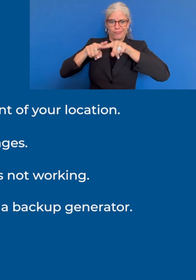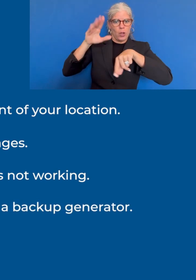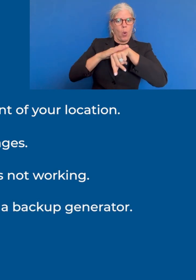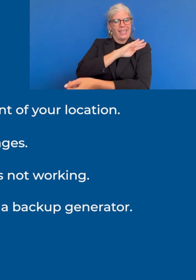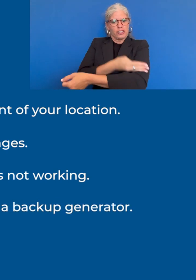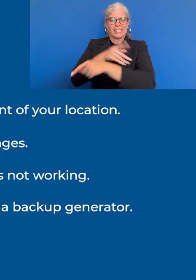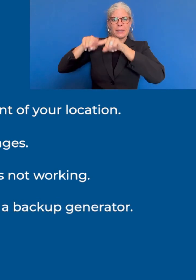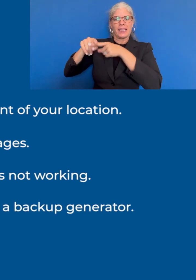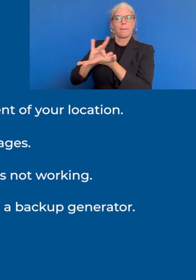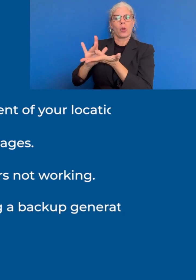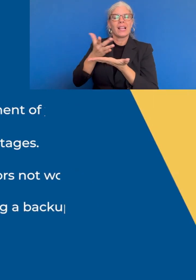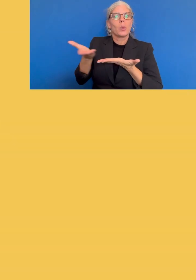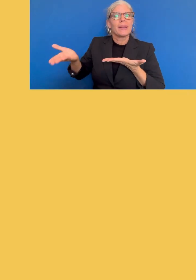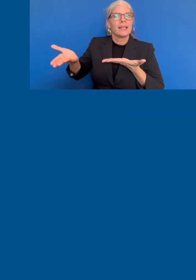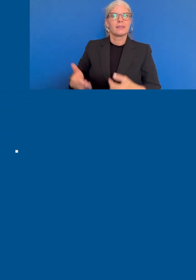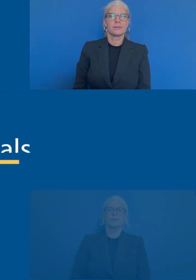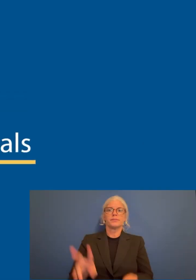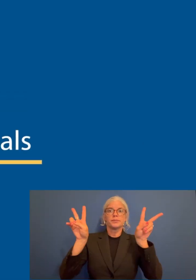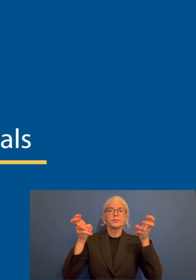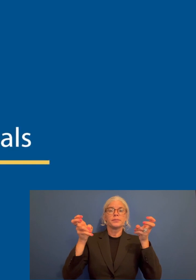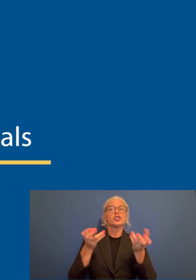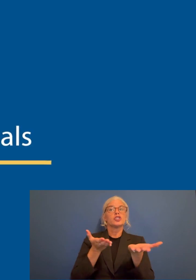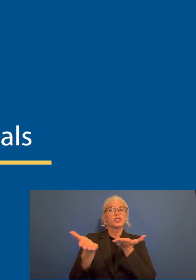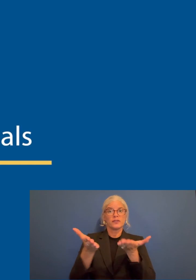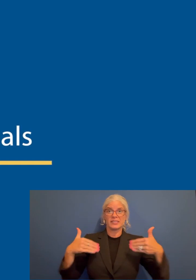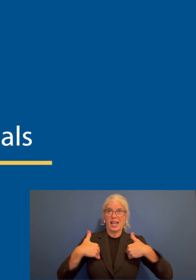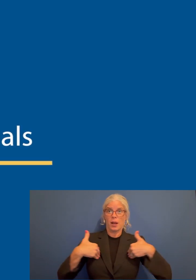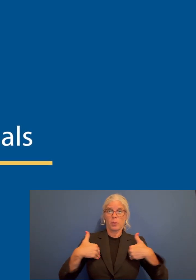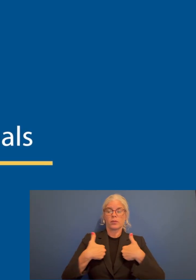reliant on energy-dependent medical equipment.